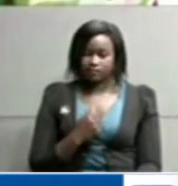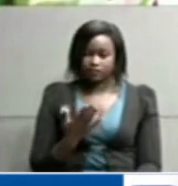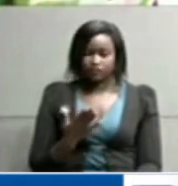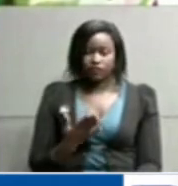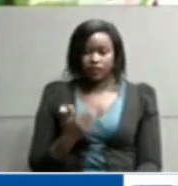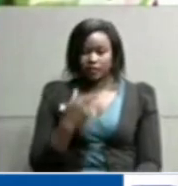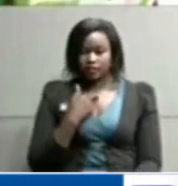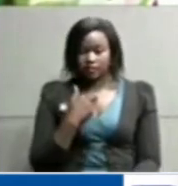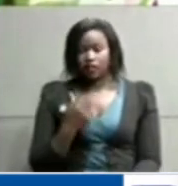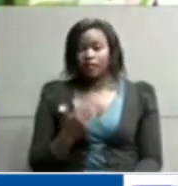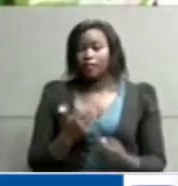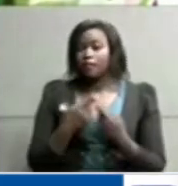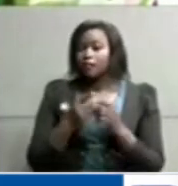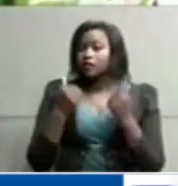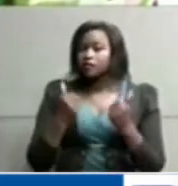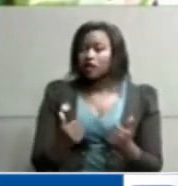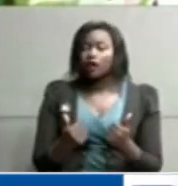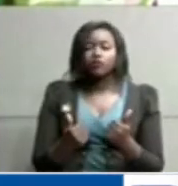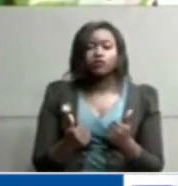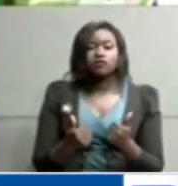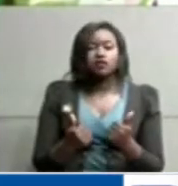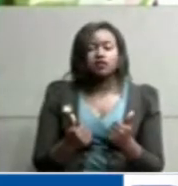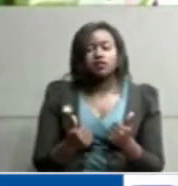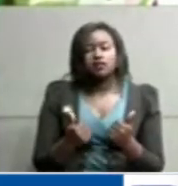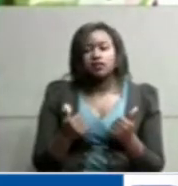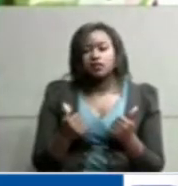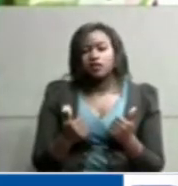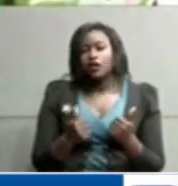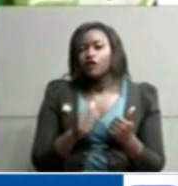there is a garden where everybody can go and do what he wants.